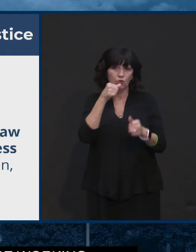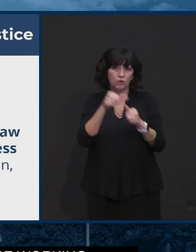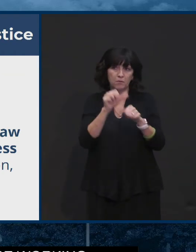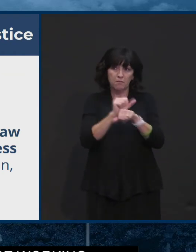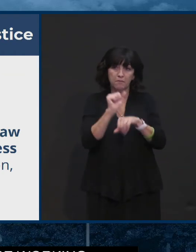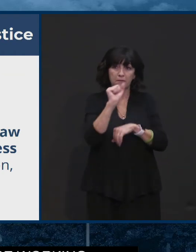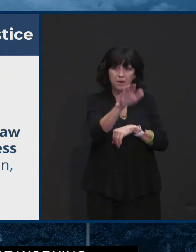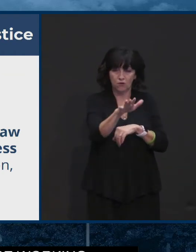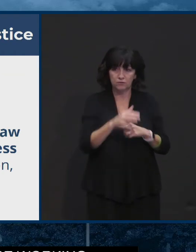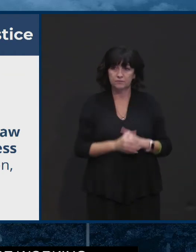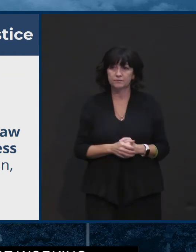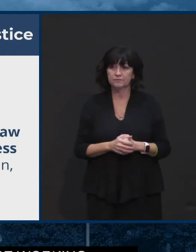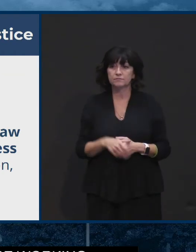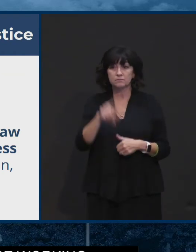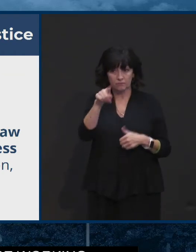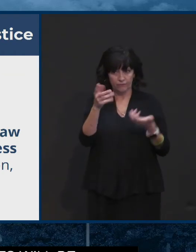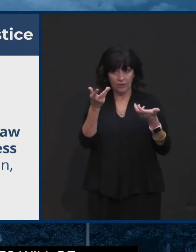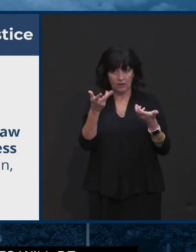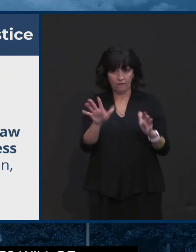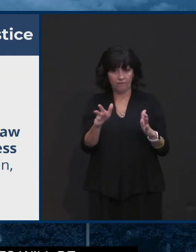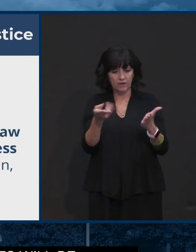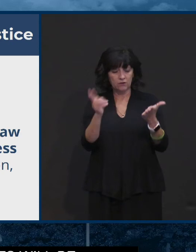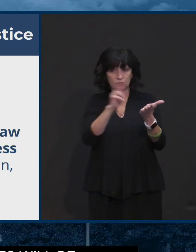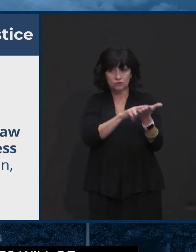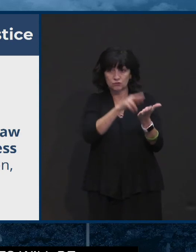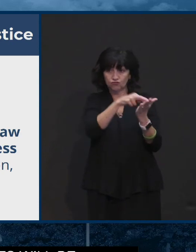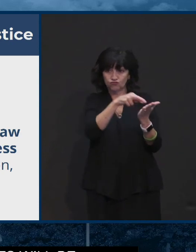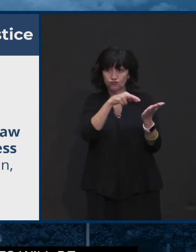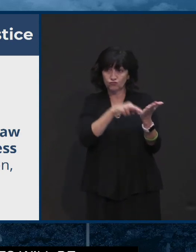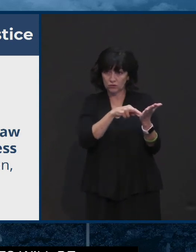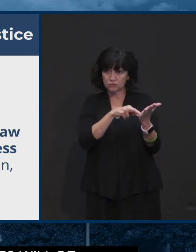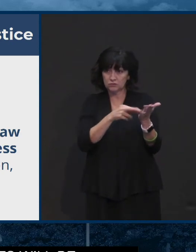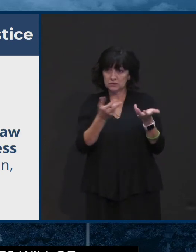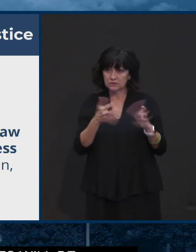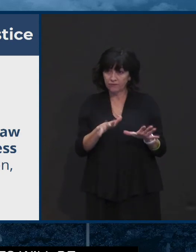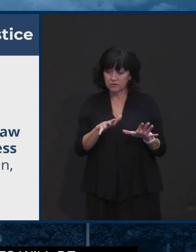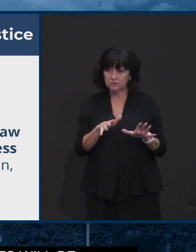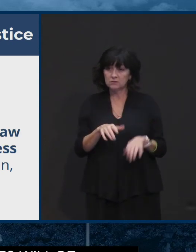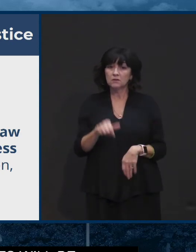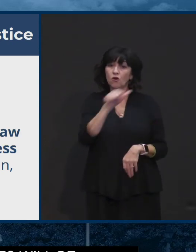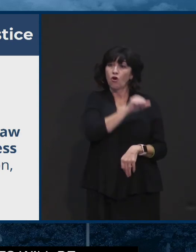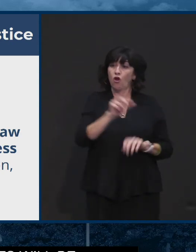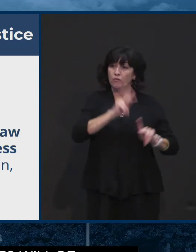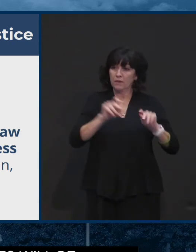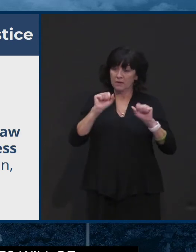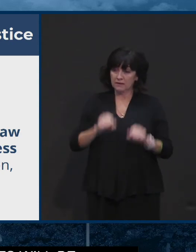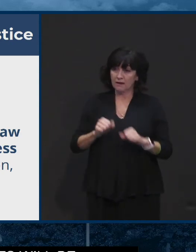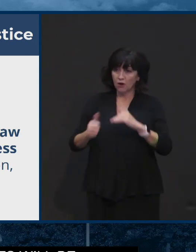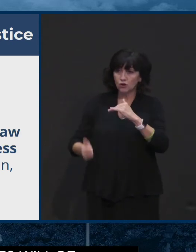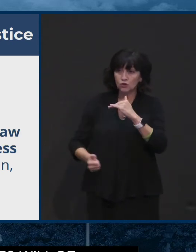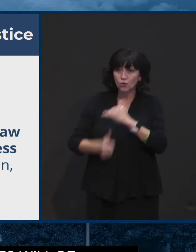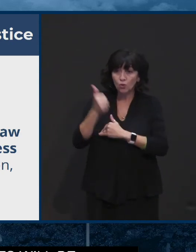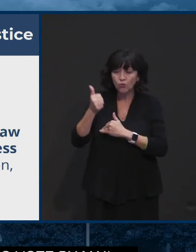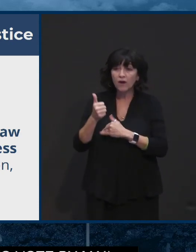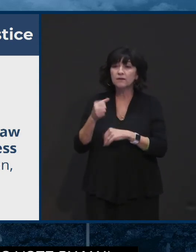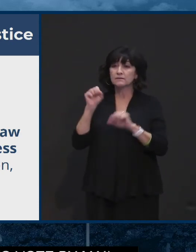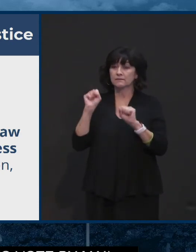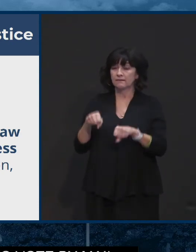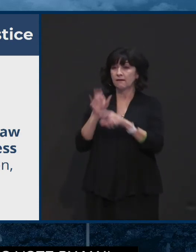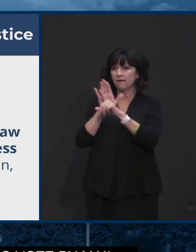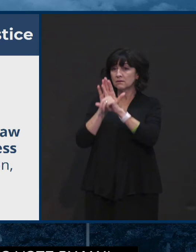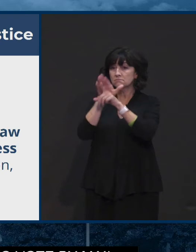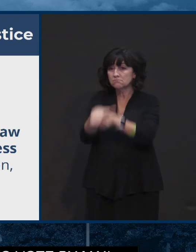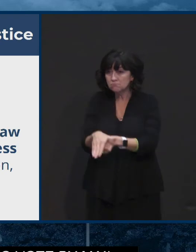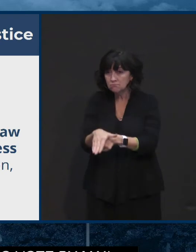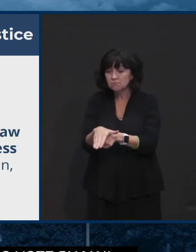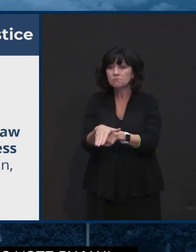vote, you are entitled to vote. You cannot be coerced, threatened, hindered, or intimidated in any